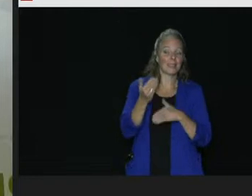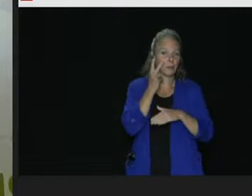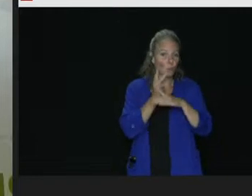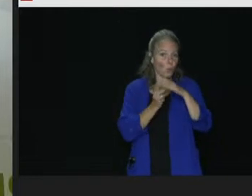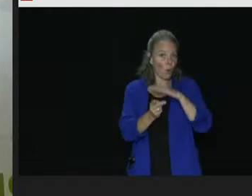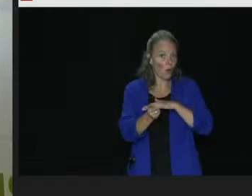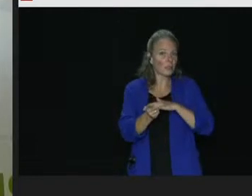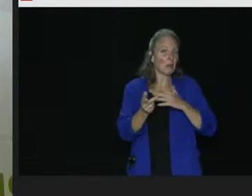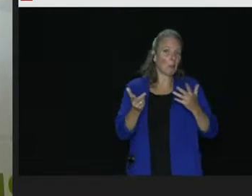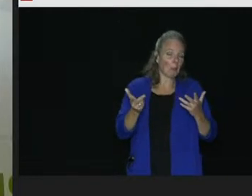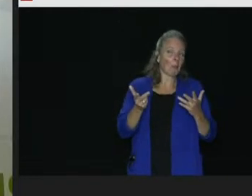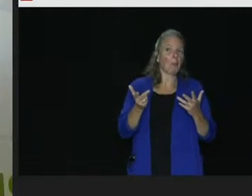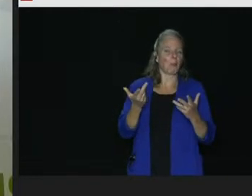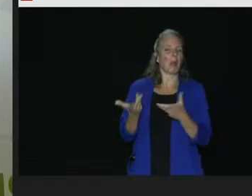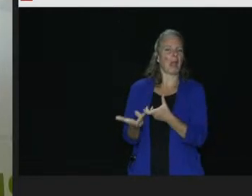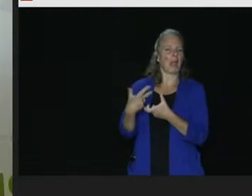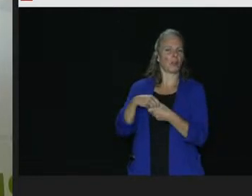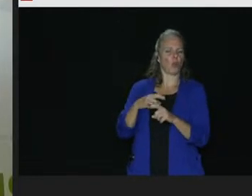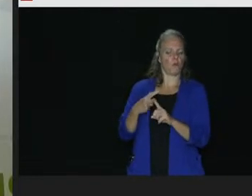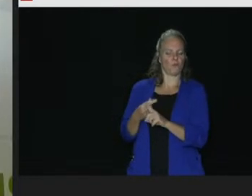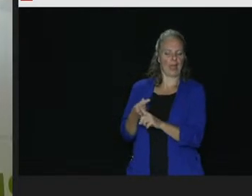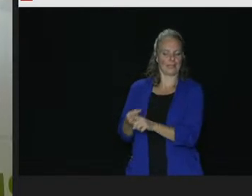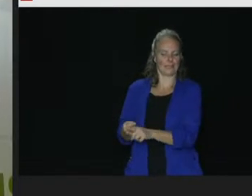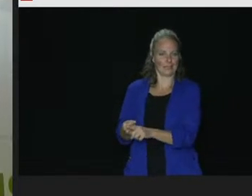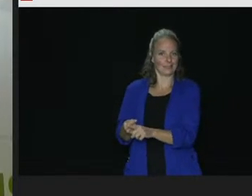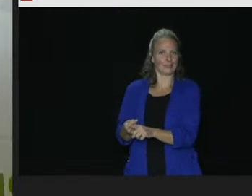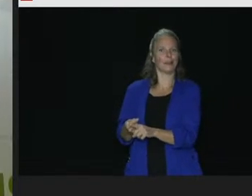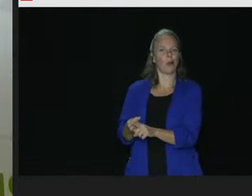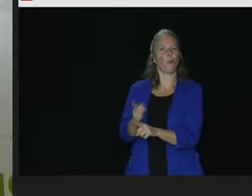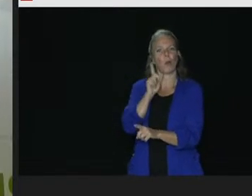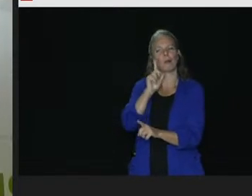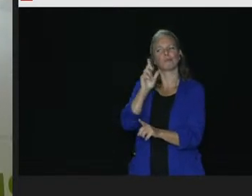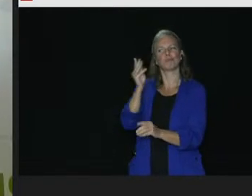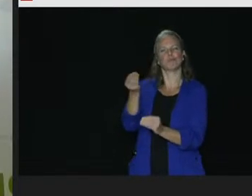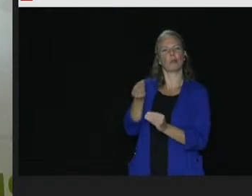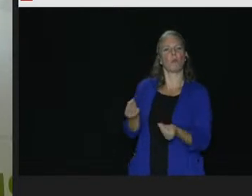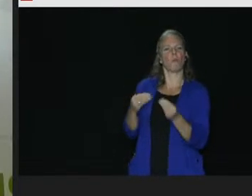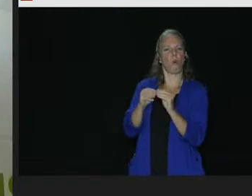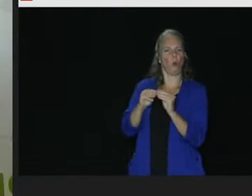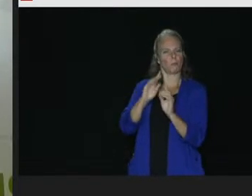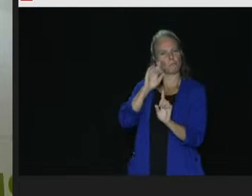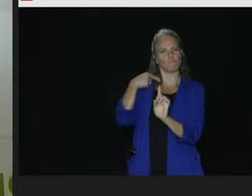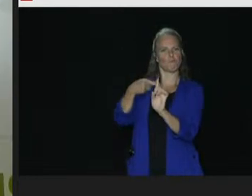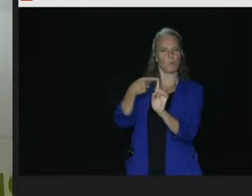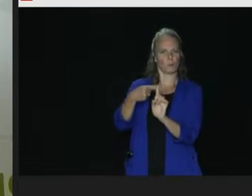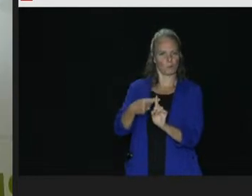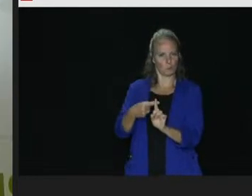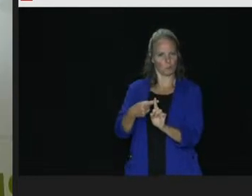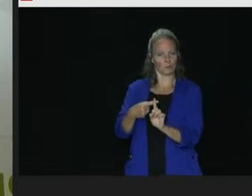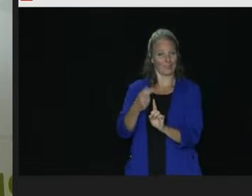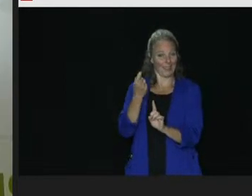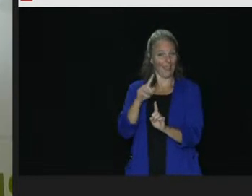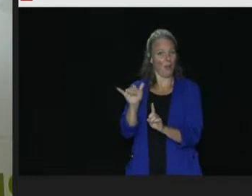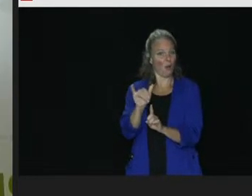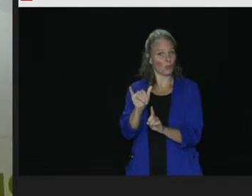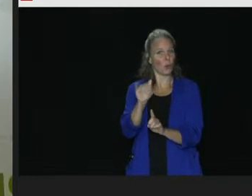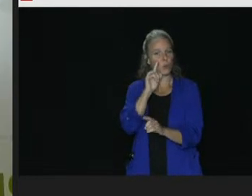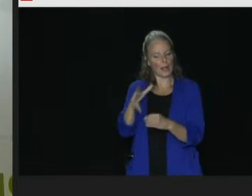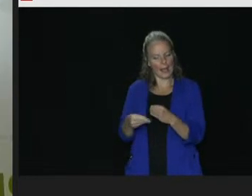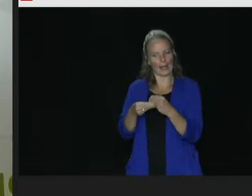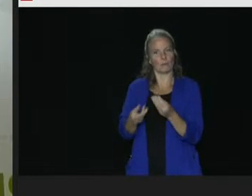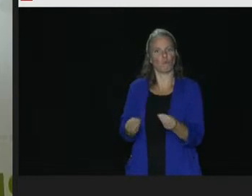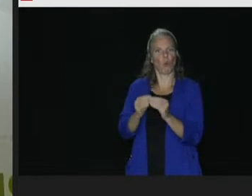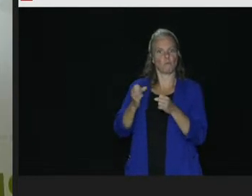bright light or hope on our horizons, and it will add another layer of protection.